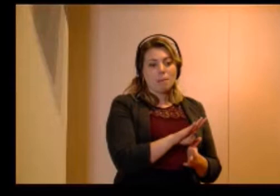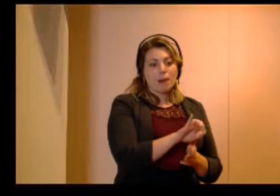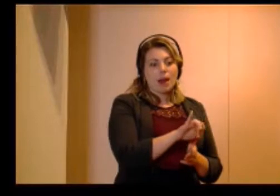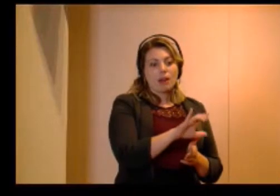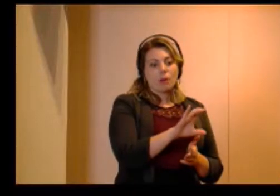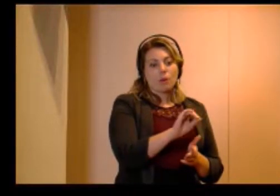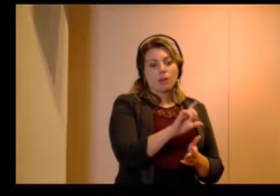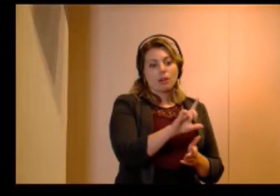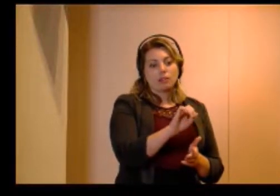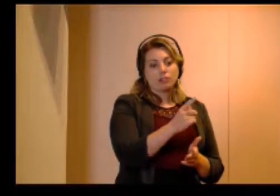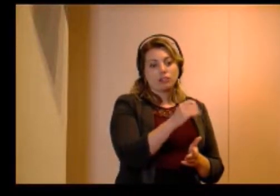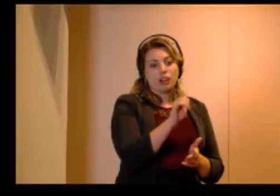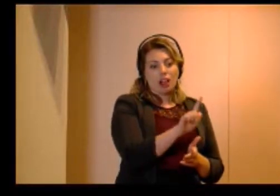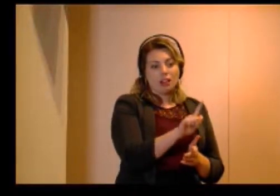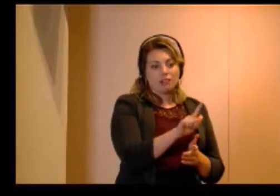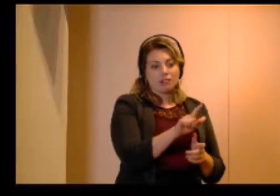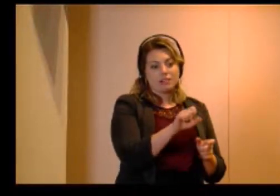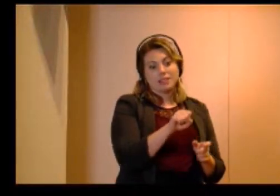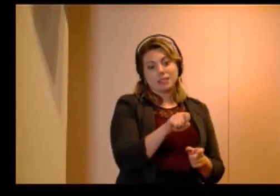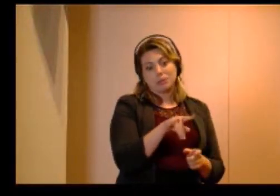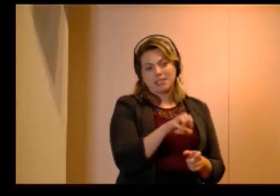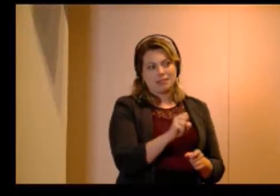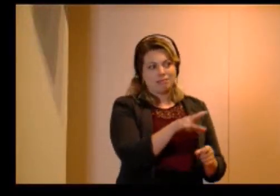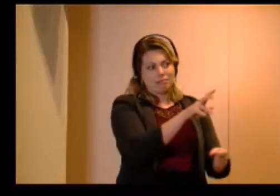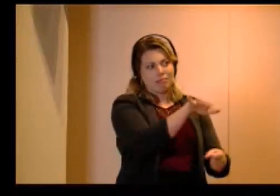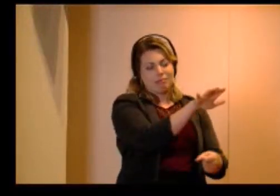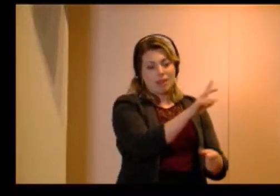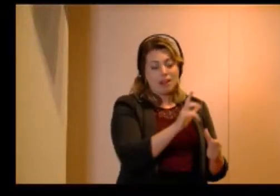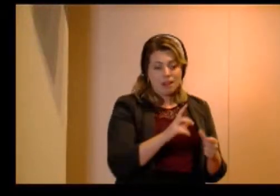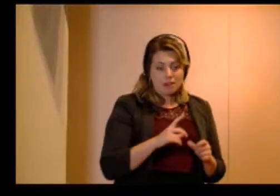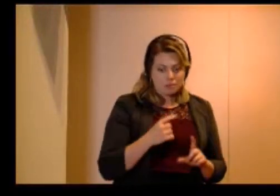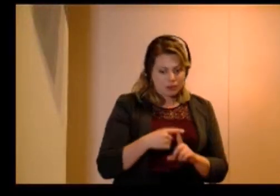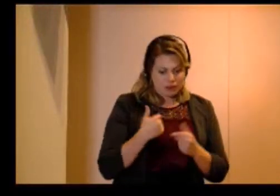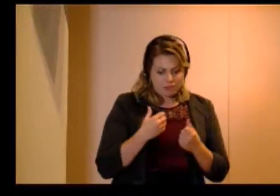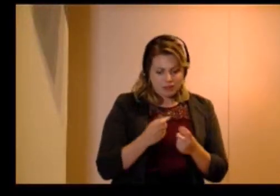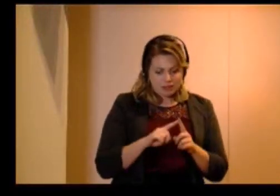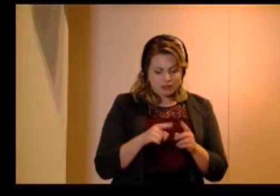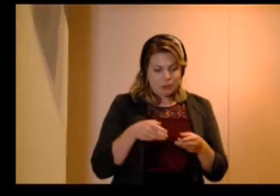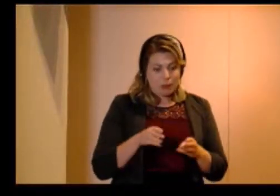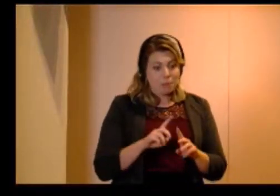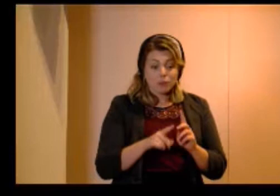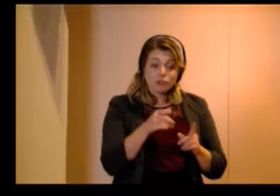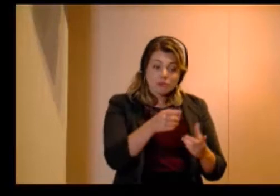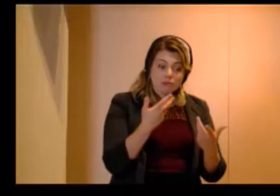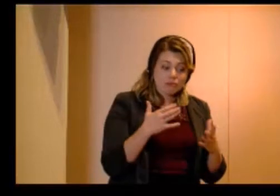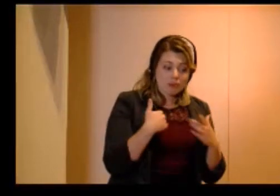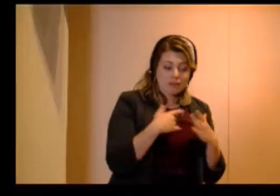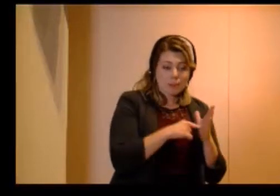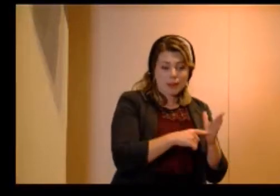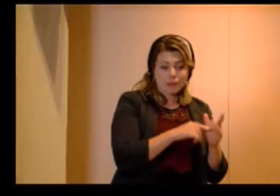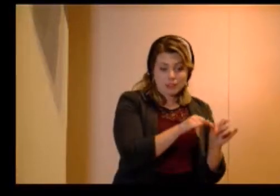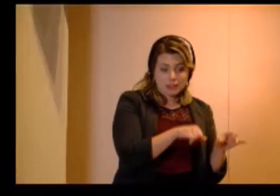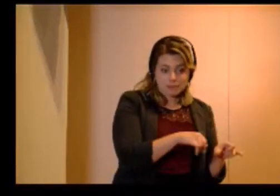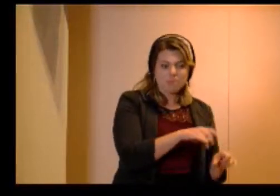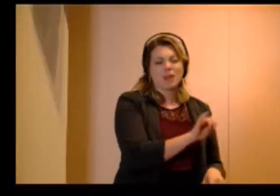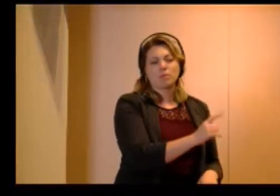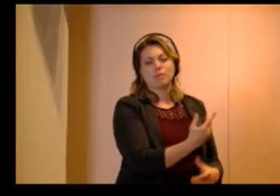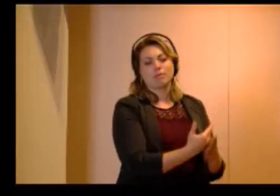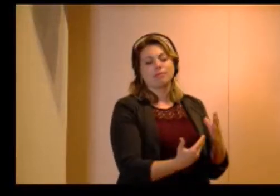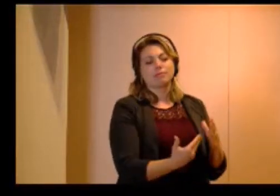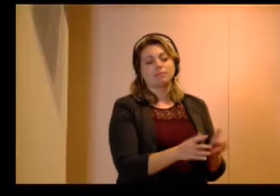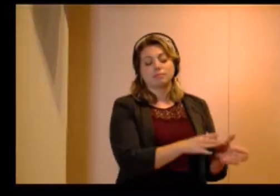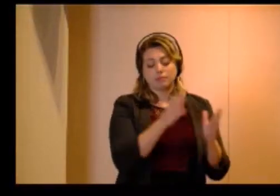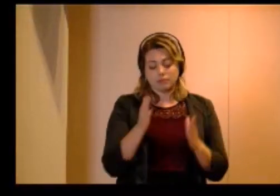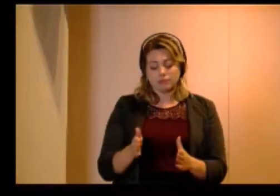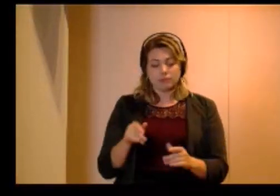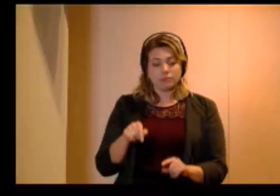right? So I think, and then all these methods from, so just having these model systems, that's one thing. And the other thing is, again,